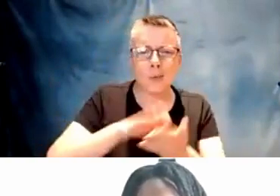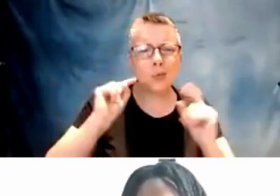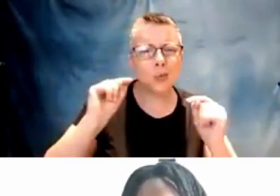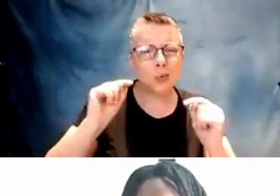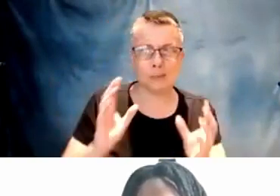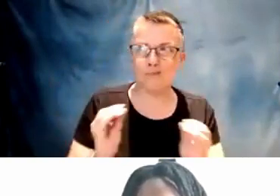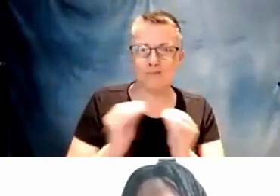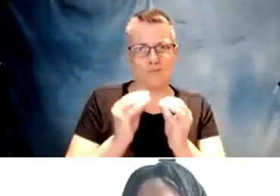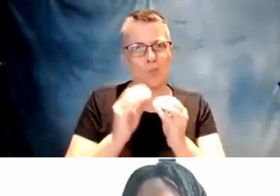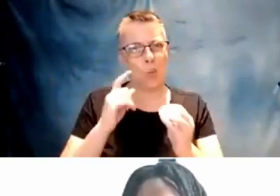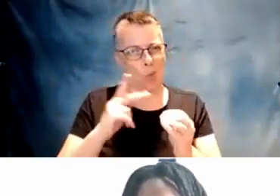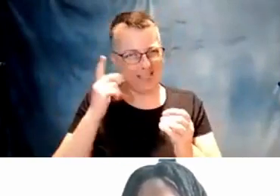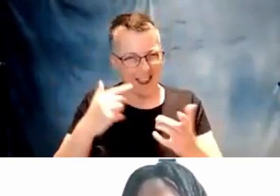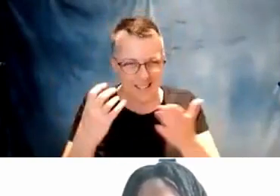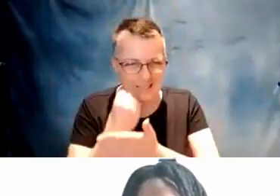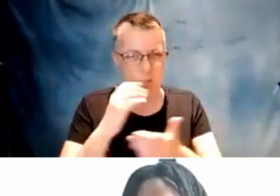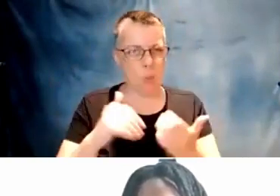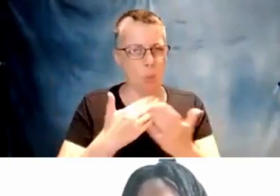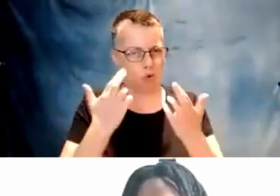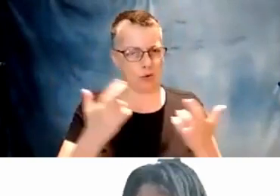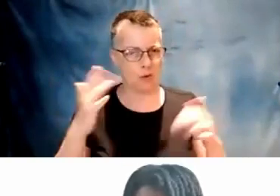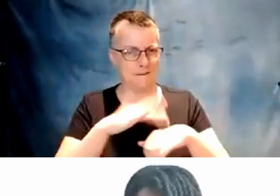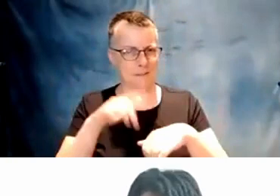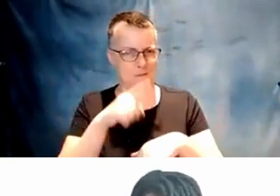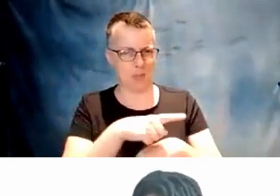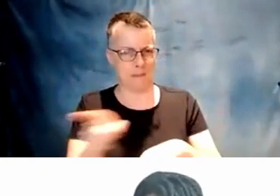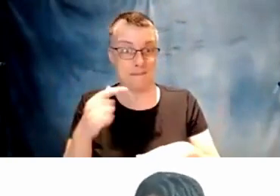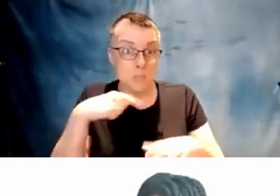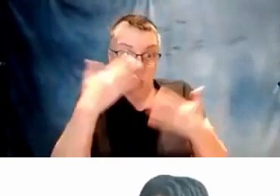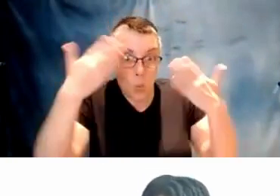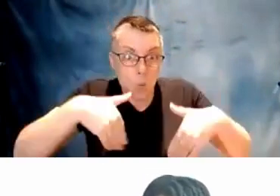allow them to see all the resources that the schools are offering.